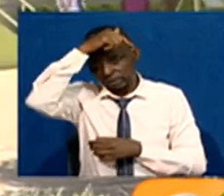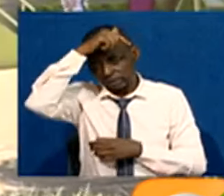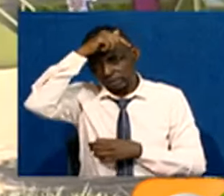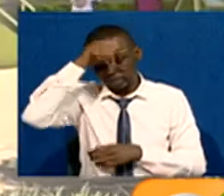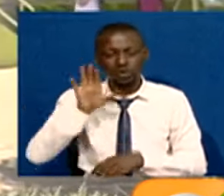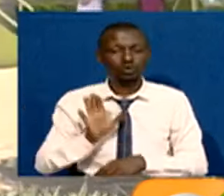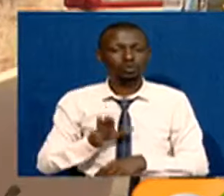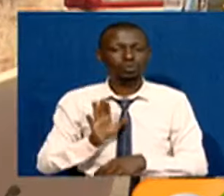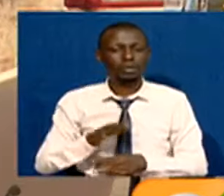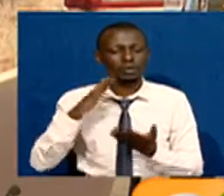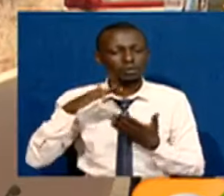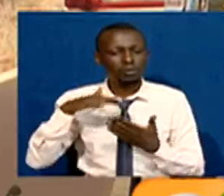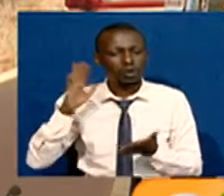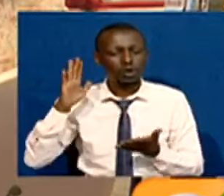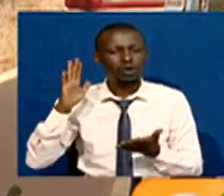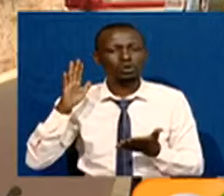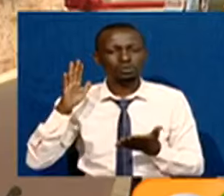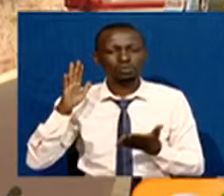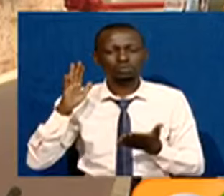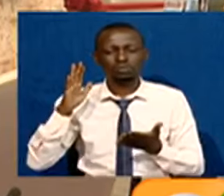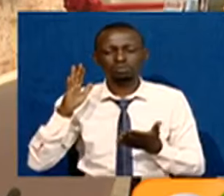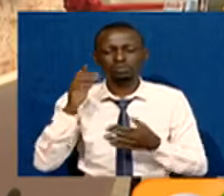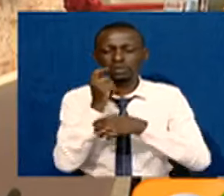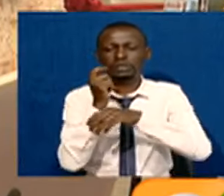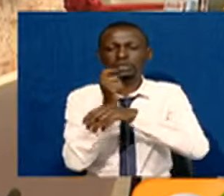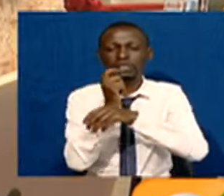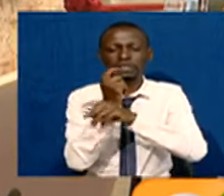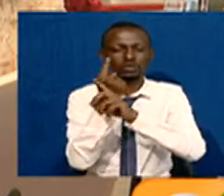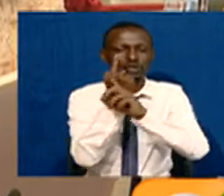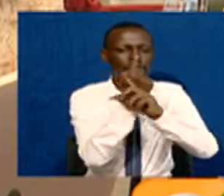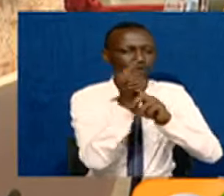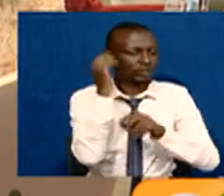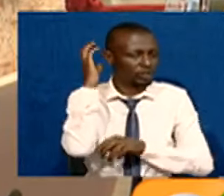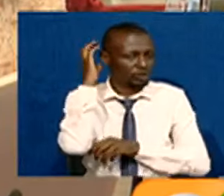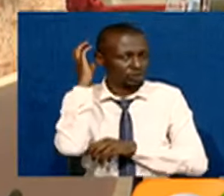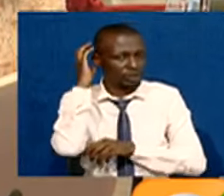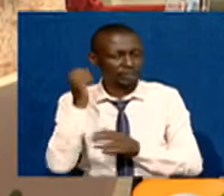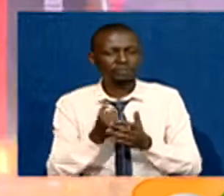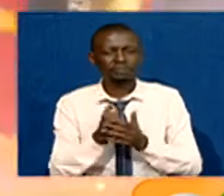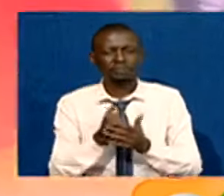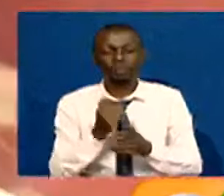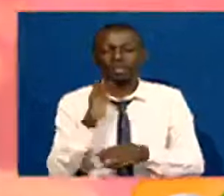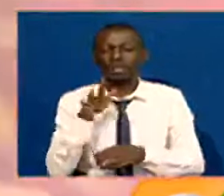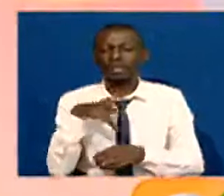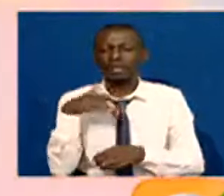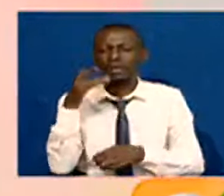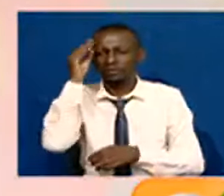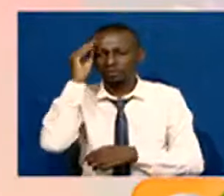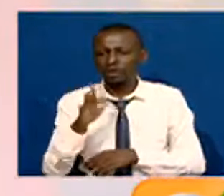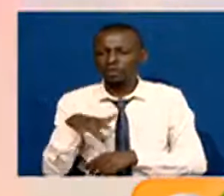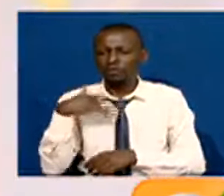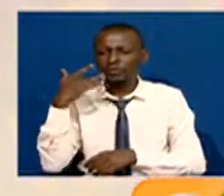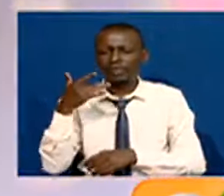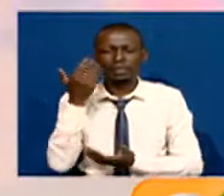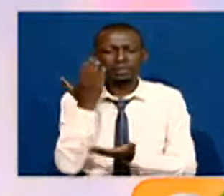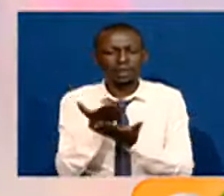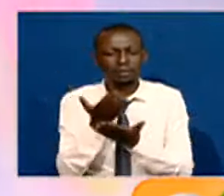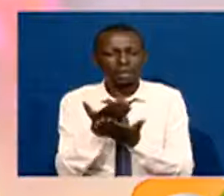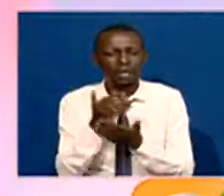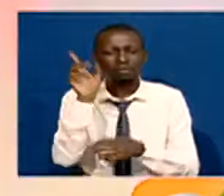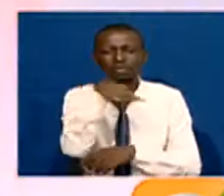female students were the majority of those placed in TVETs. Students who are dissatisfied with their placement will have a chance to apply for transfers from